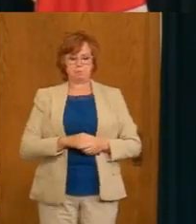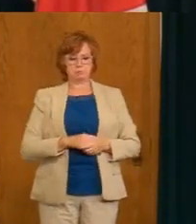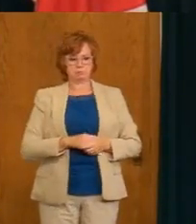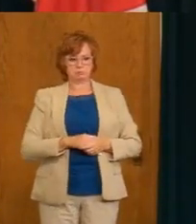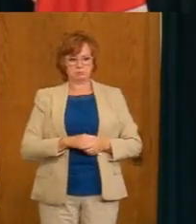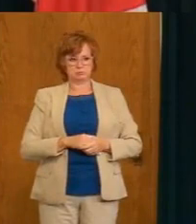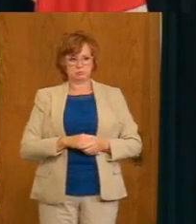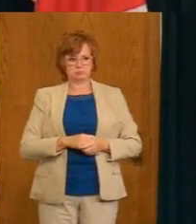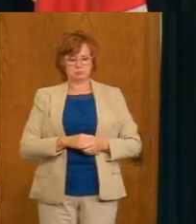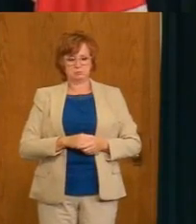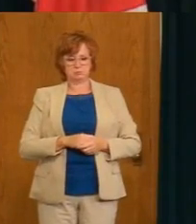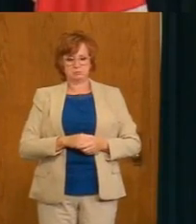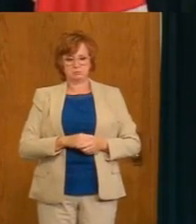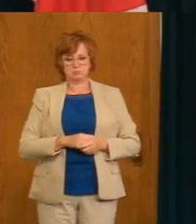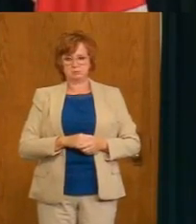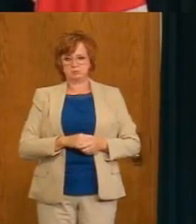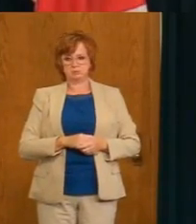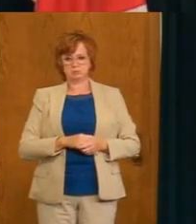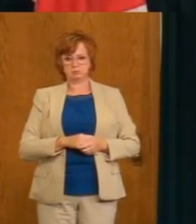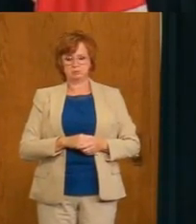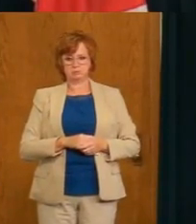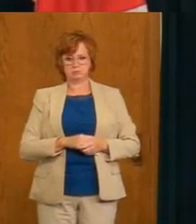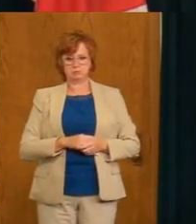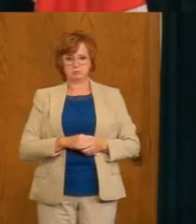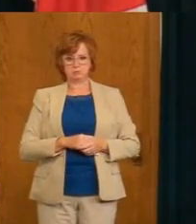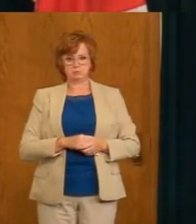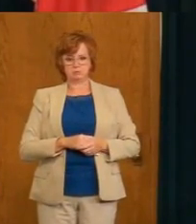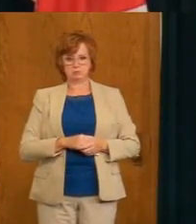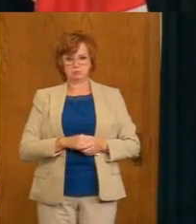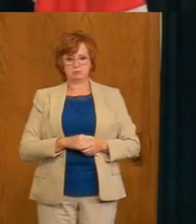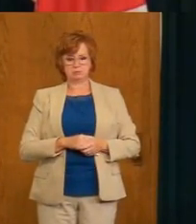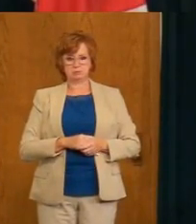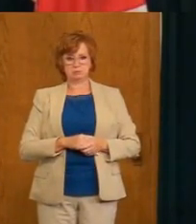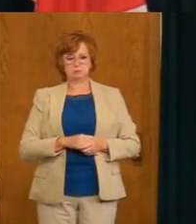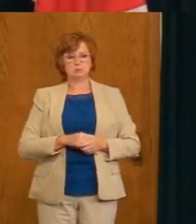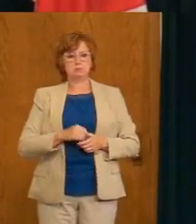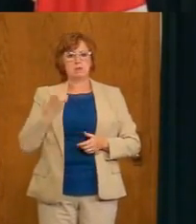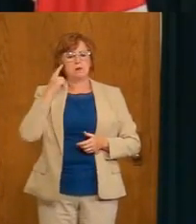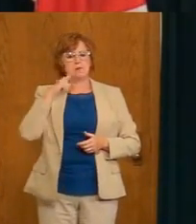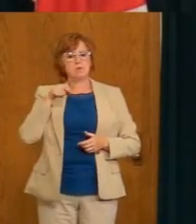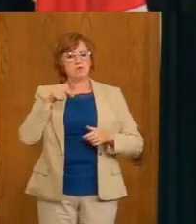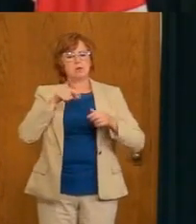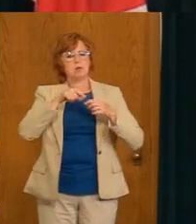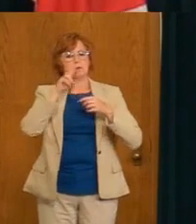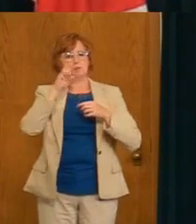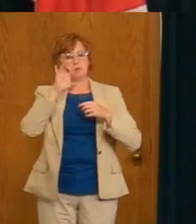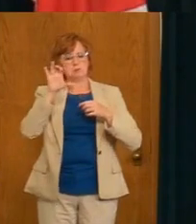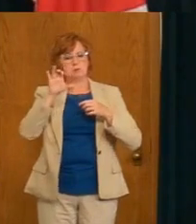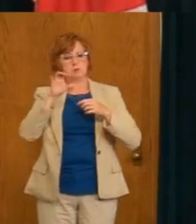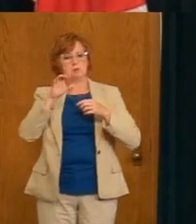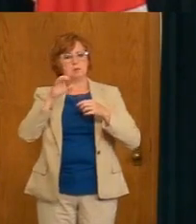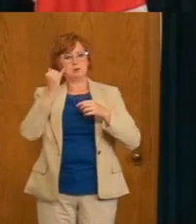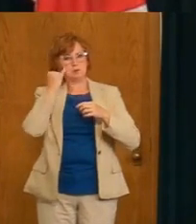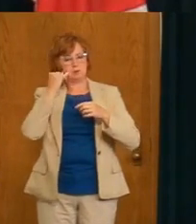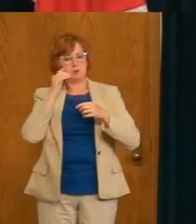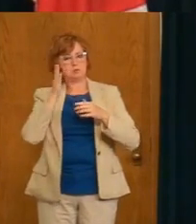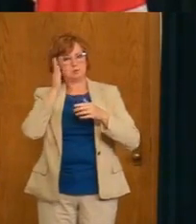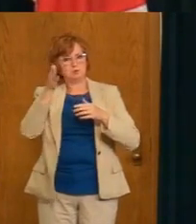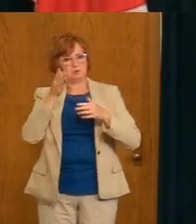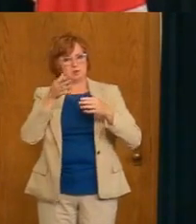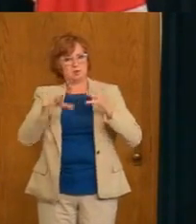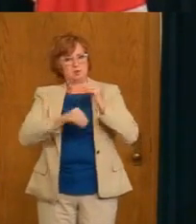you come in close contact with someone who has been COVID positive, and as Dr. Shahab said, our